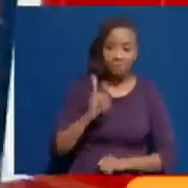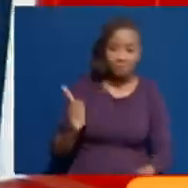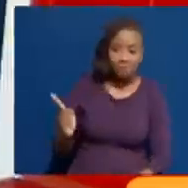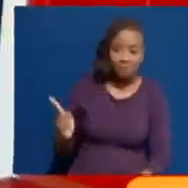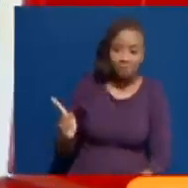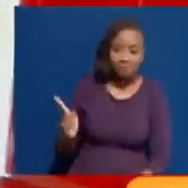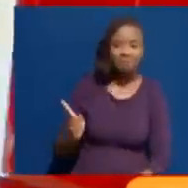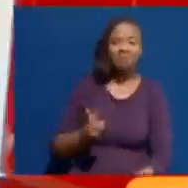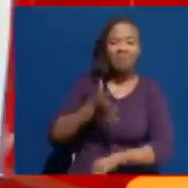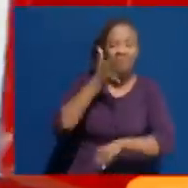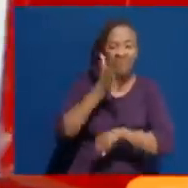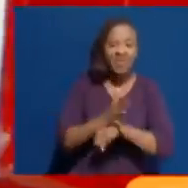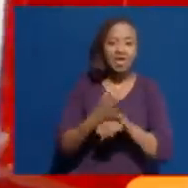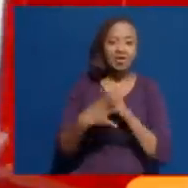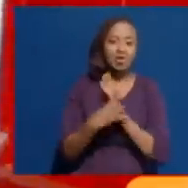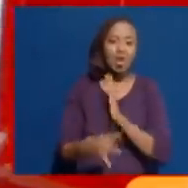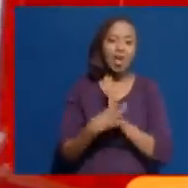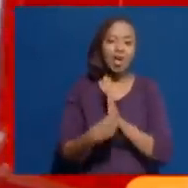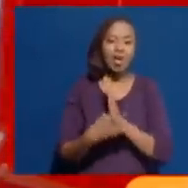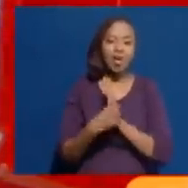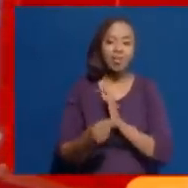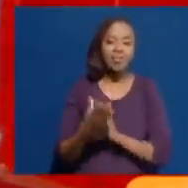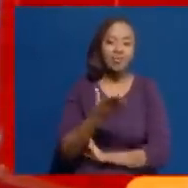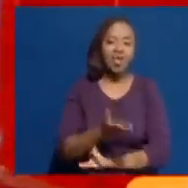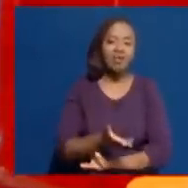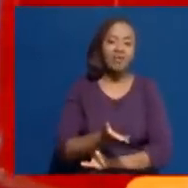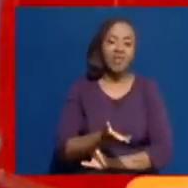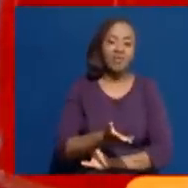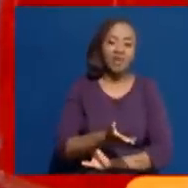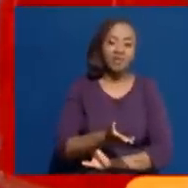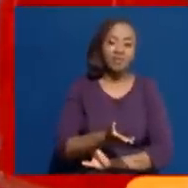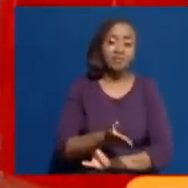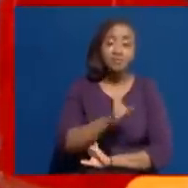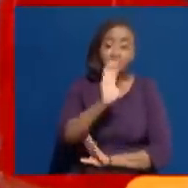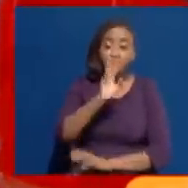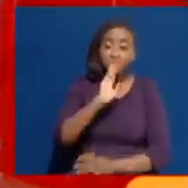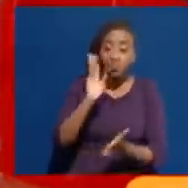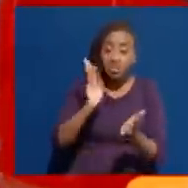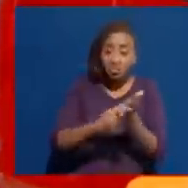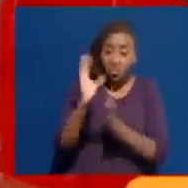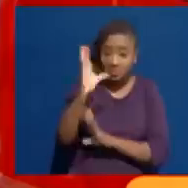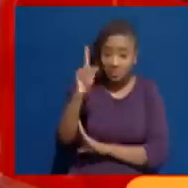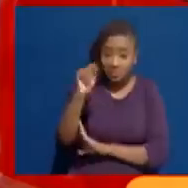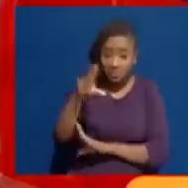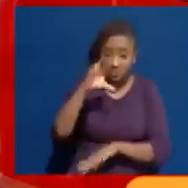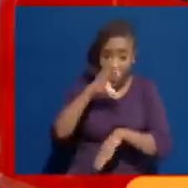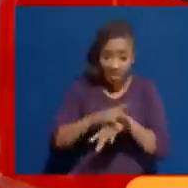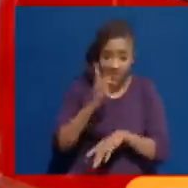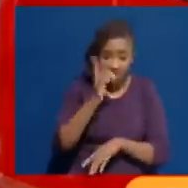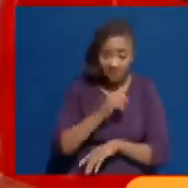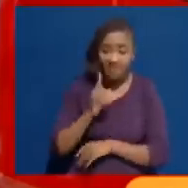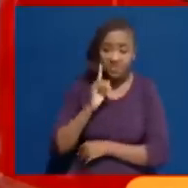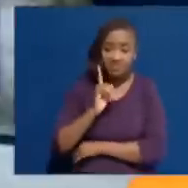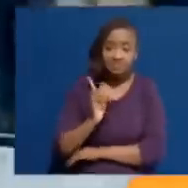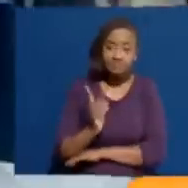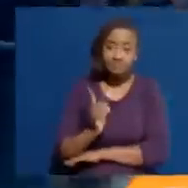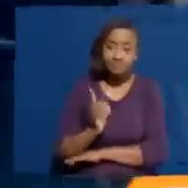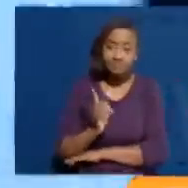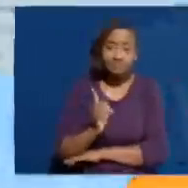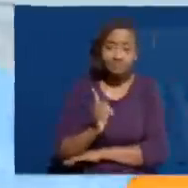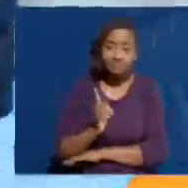of fake US dollars. According to an investigation report seen by Citizen TV, the consignment was staged